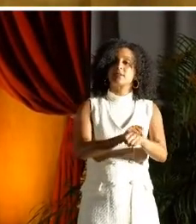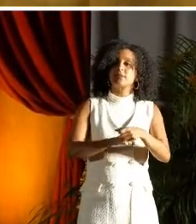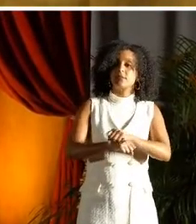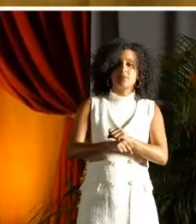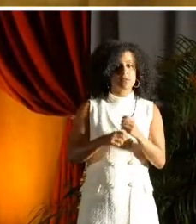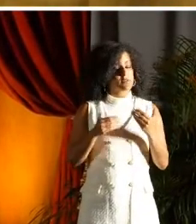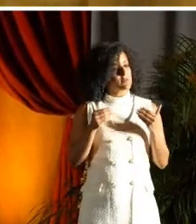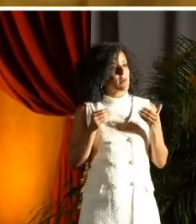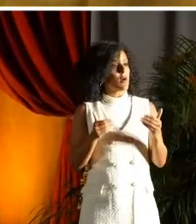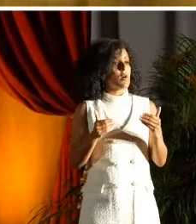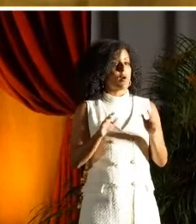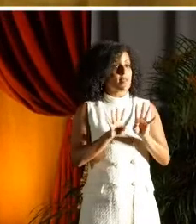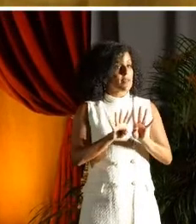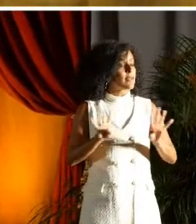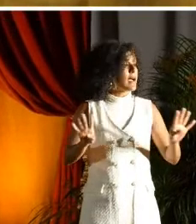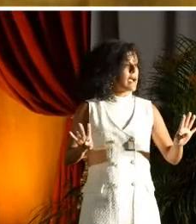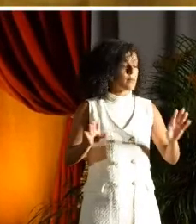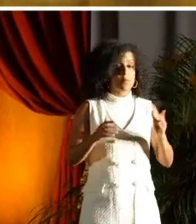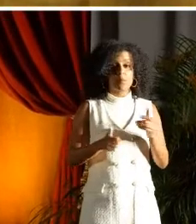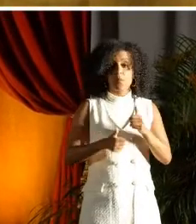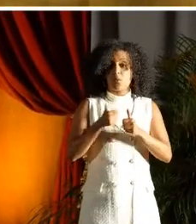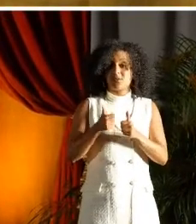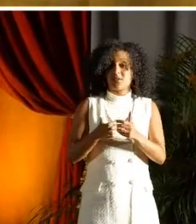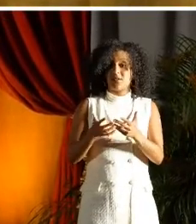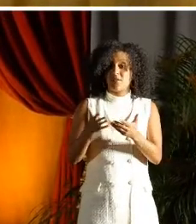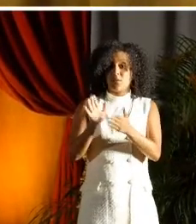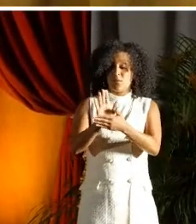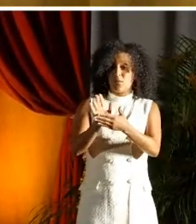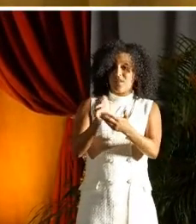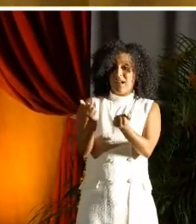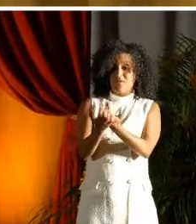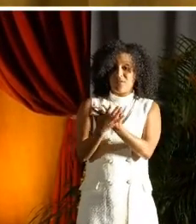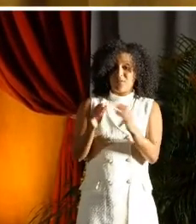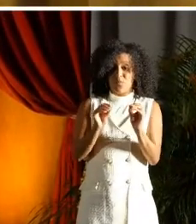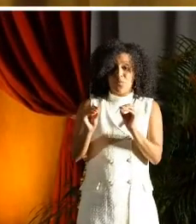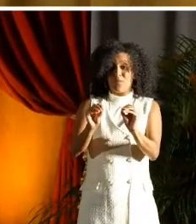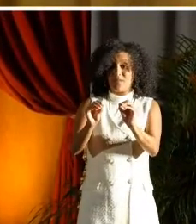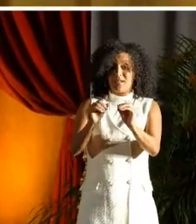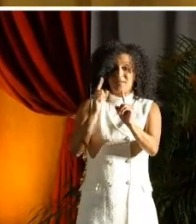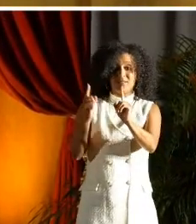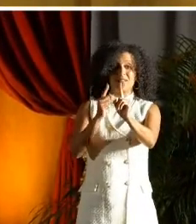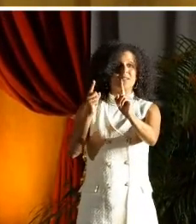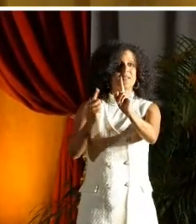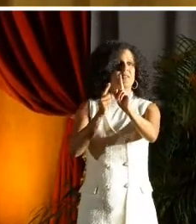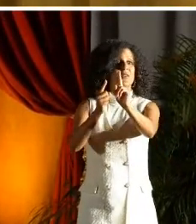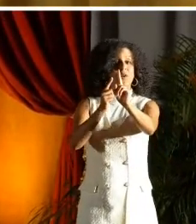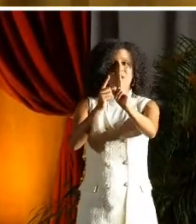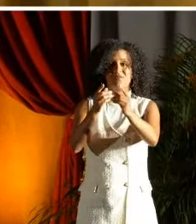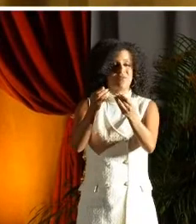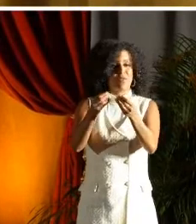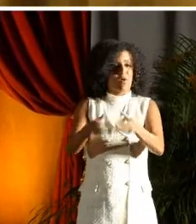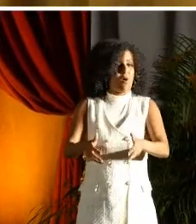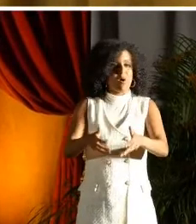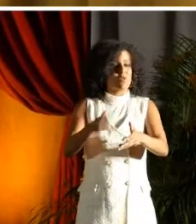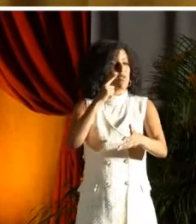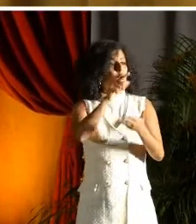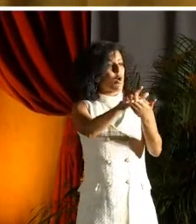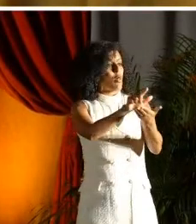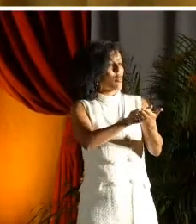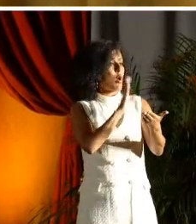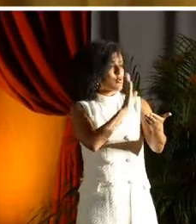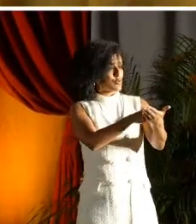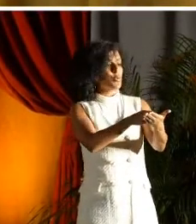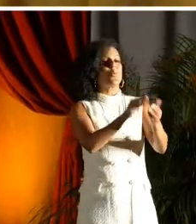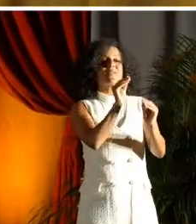ground is that much of the movement got lost because people were expecting the lawsuit was going to fix it immediately, and the lawsuit